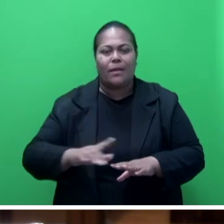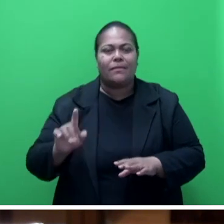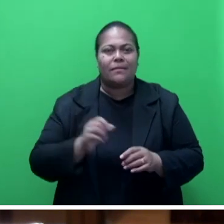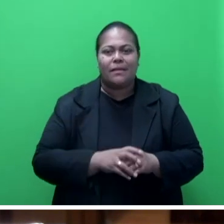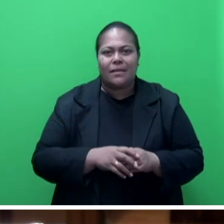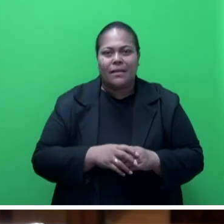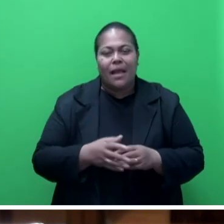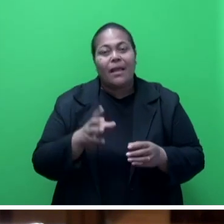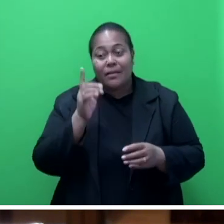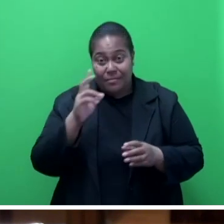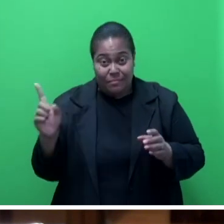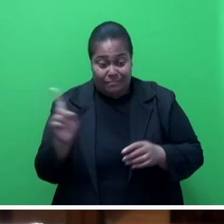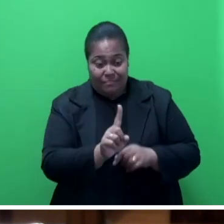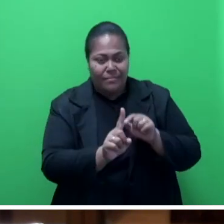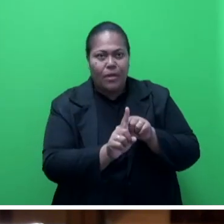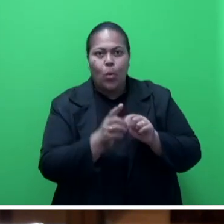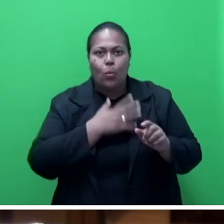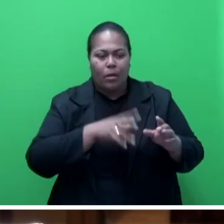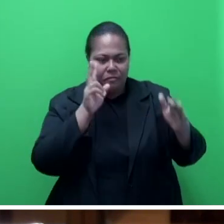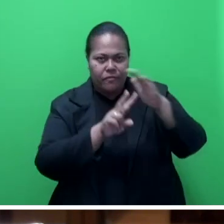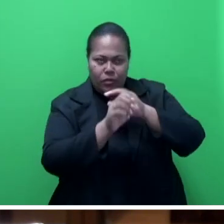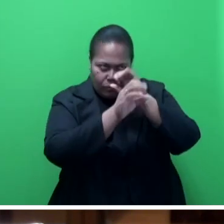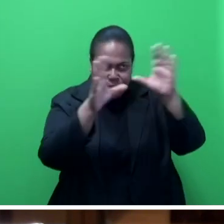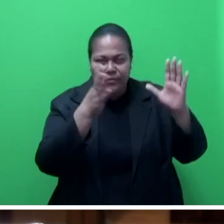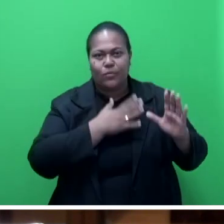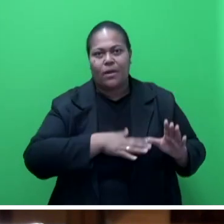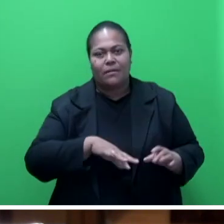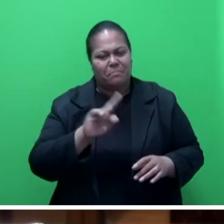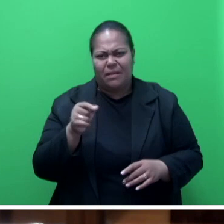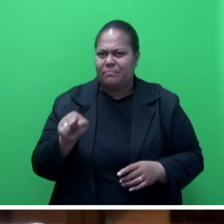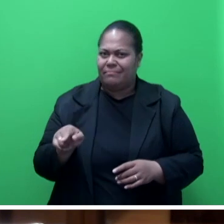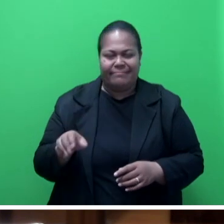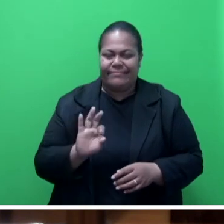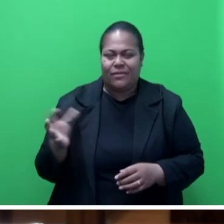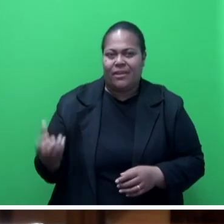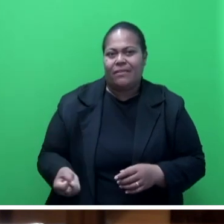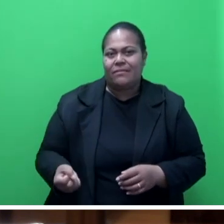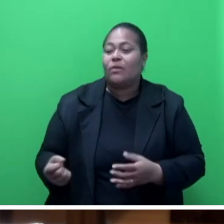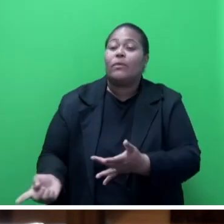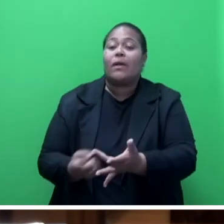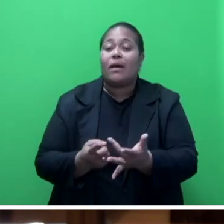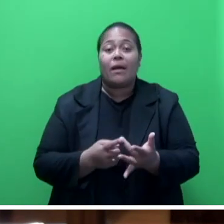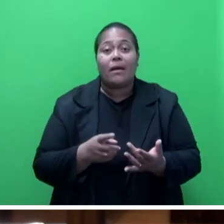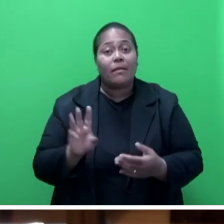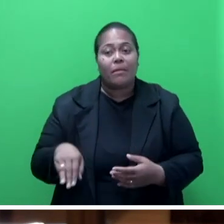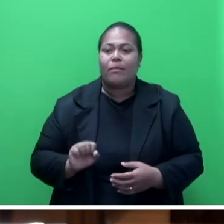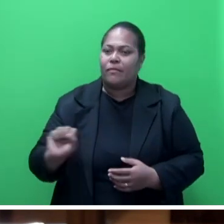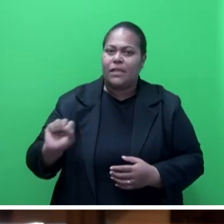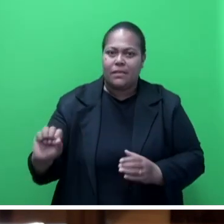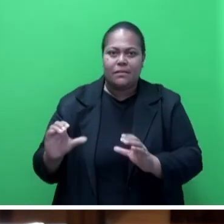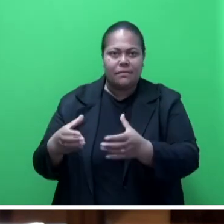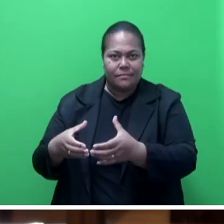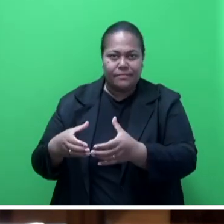leadership. We know we certainly won't find it with him or with any other member of his party.